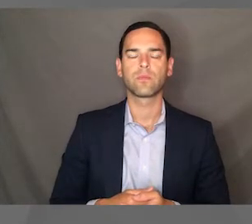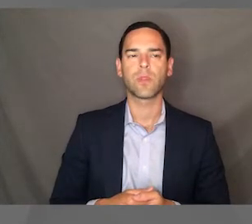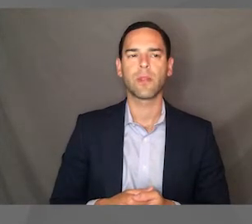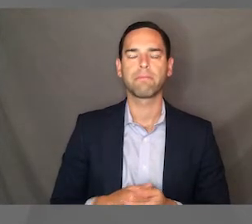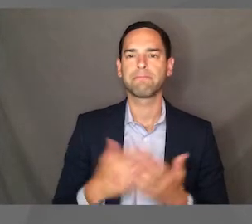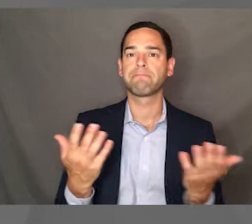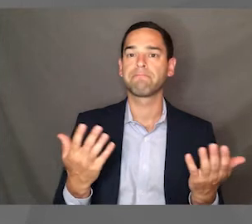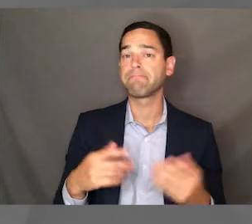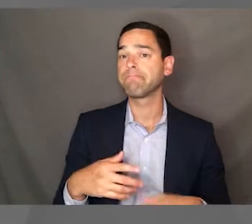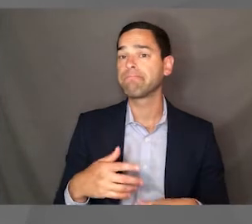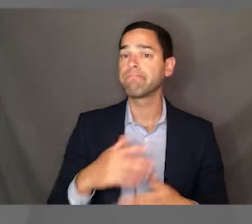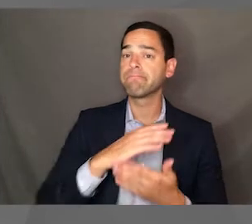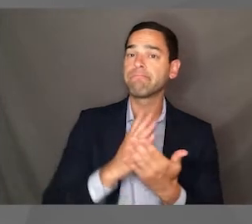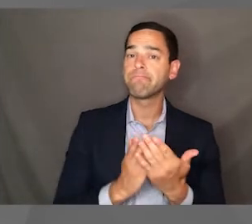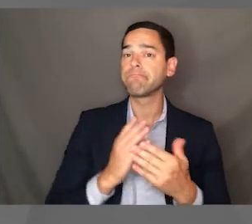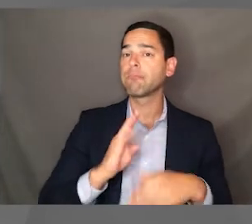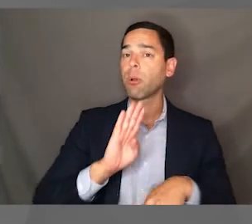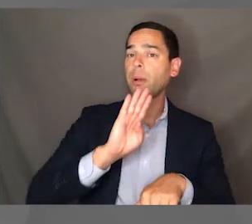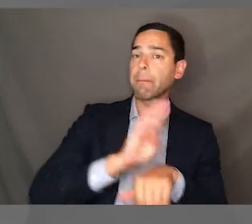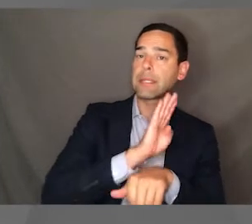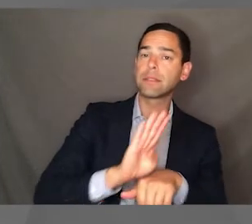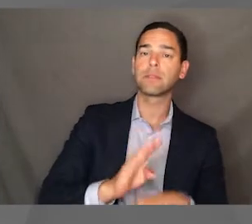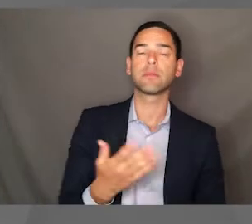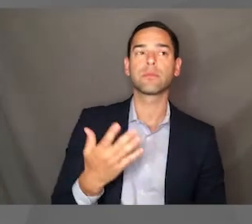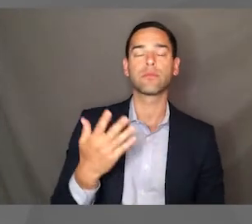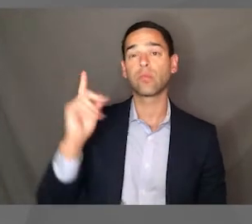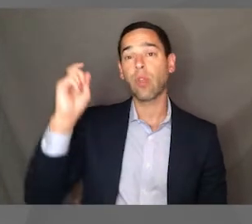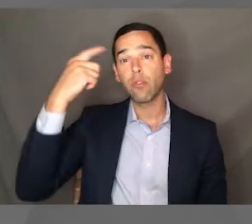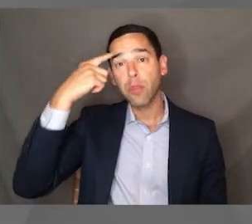so companies and government